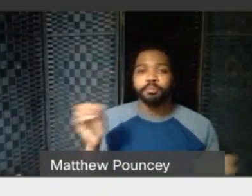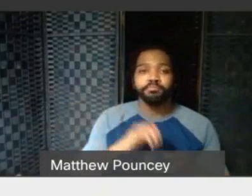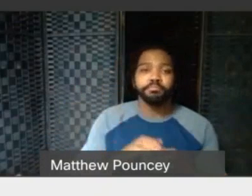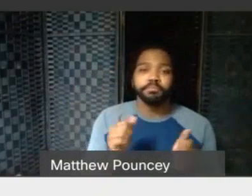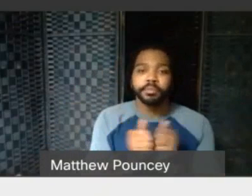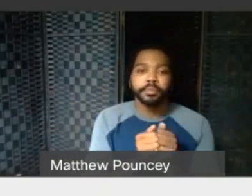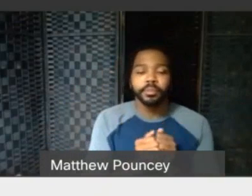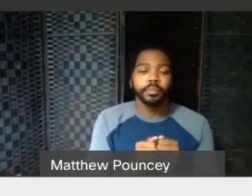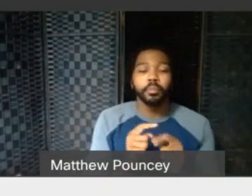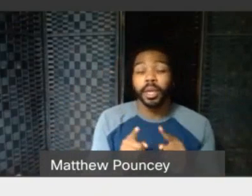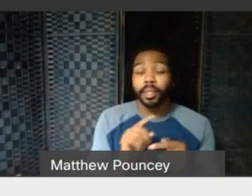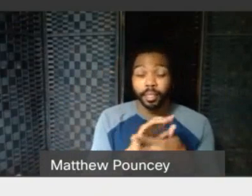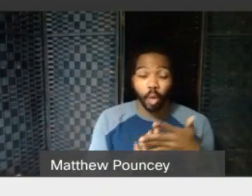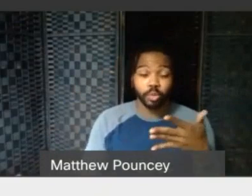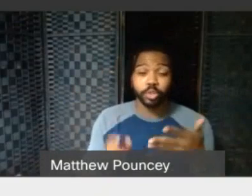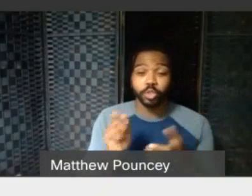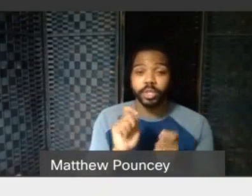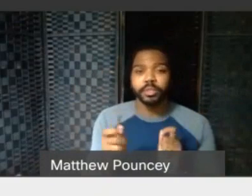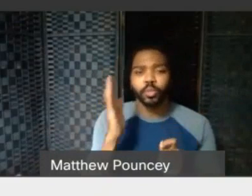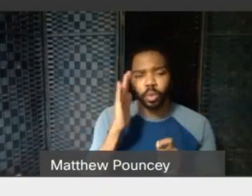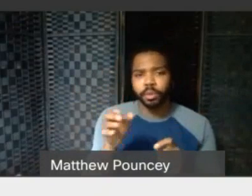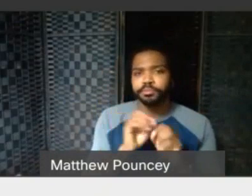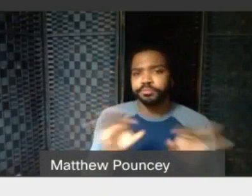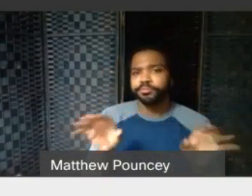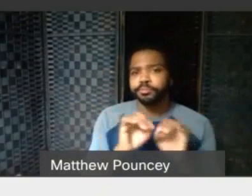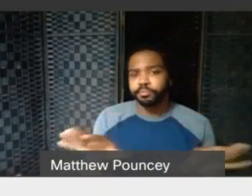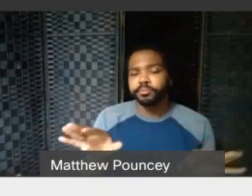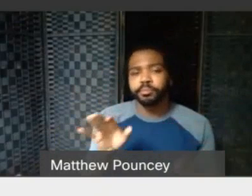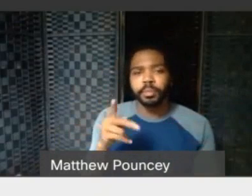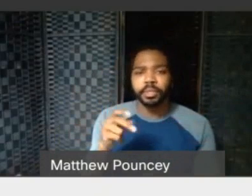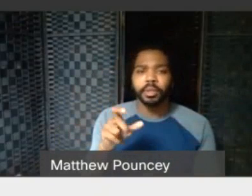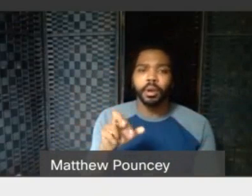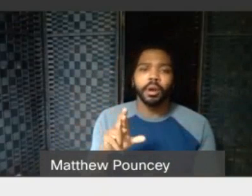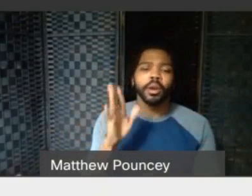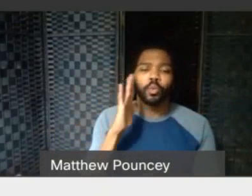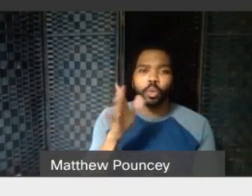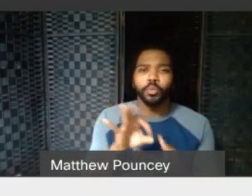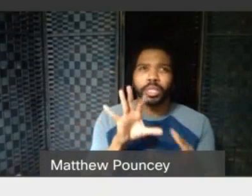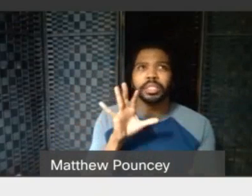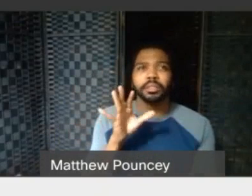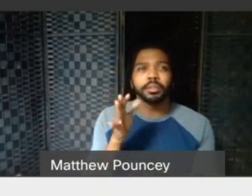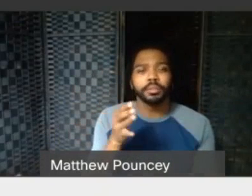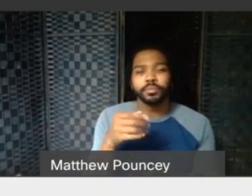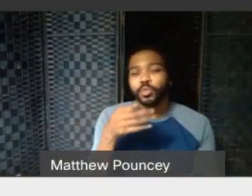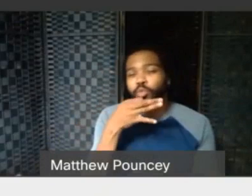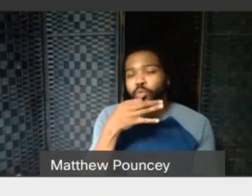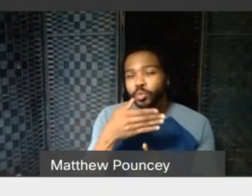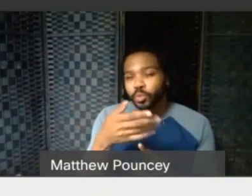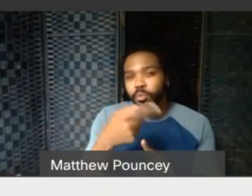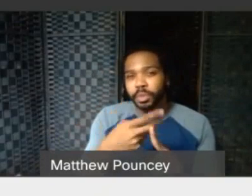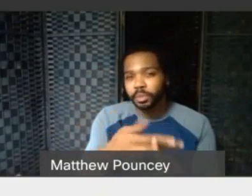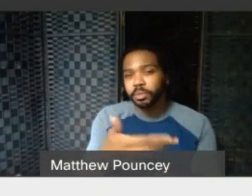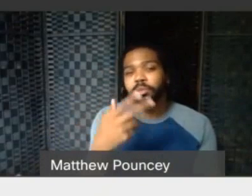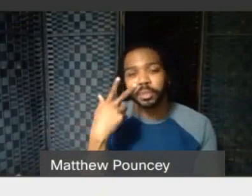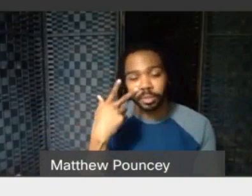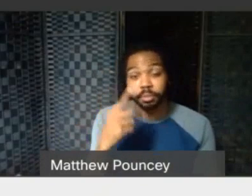will be coming forward in an updated PCR policy that will be released in the next couple of months. So later in the summer, we will